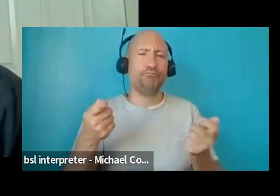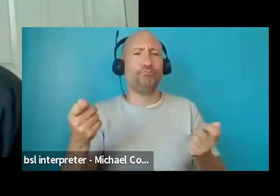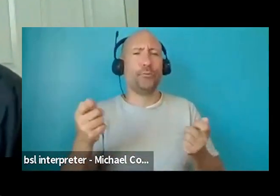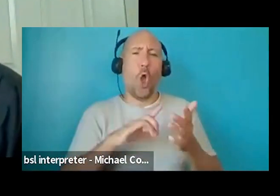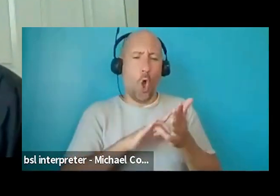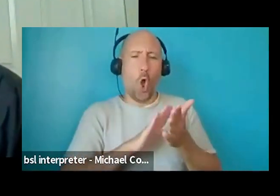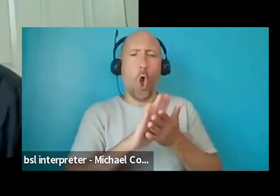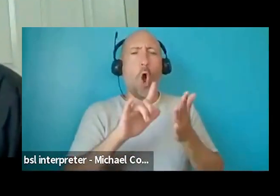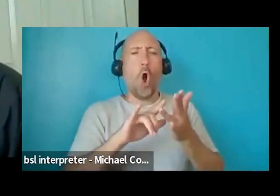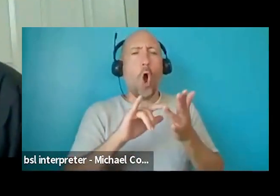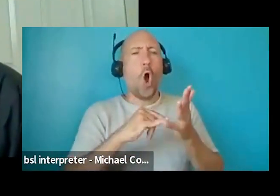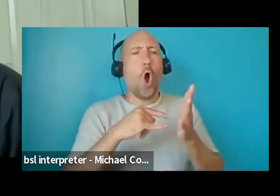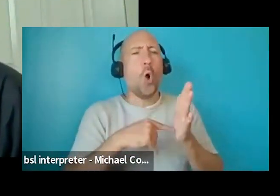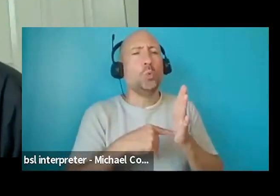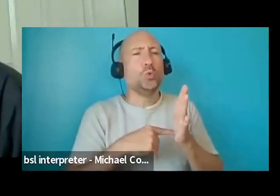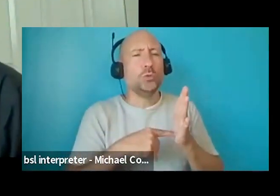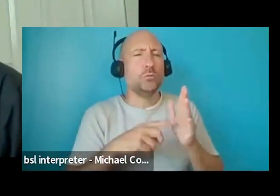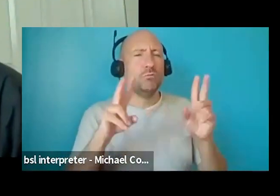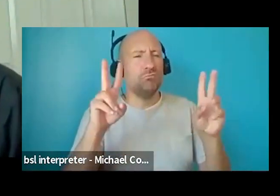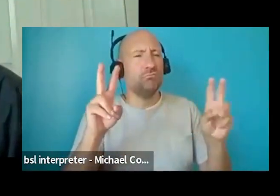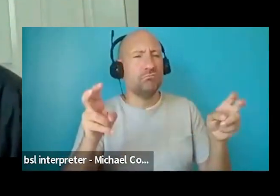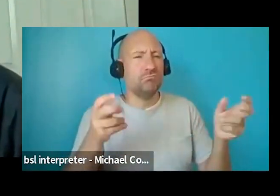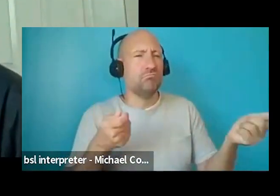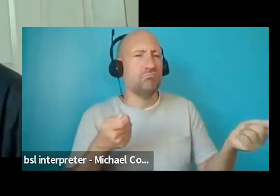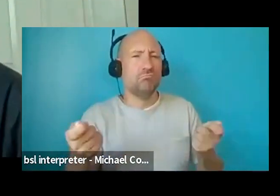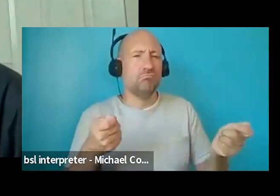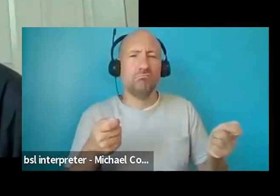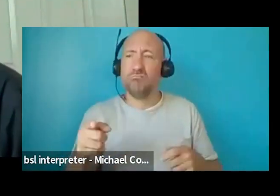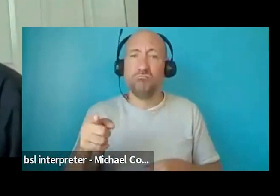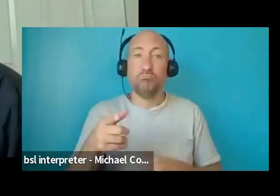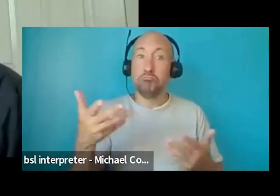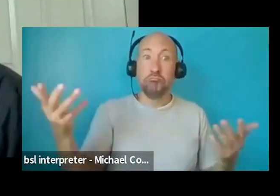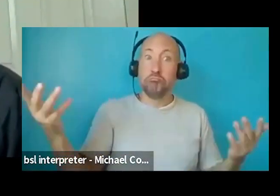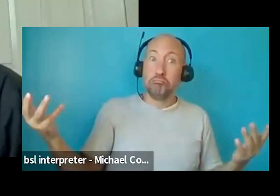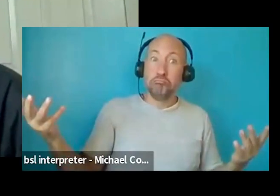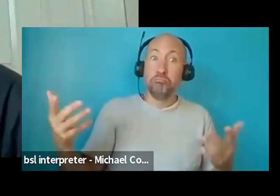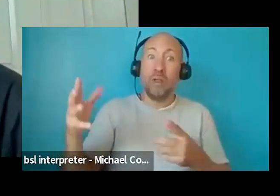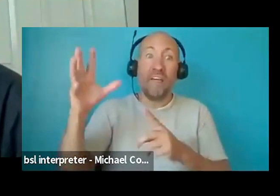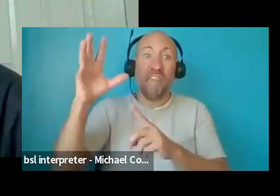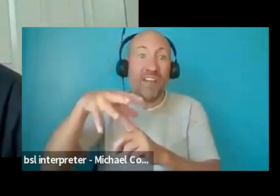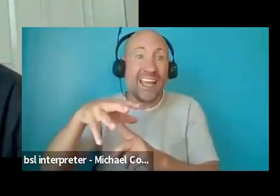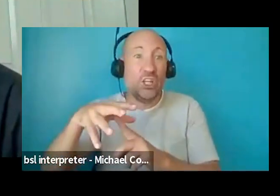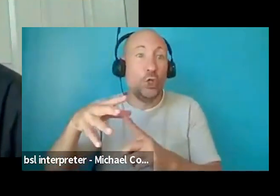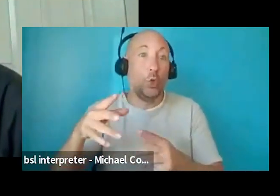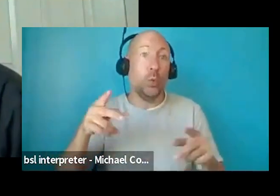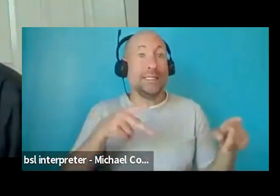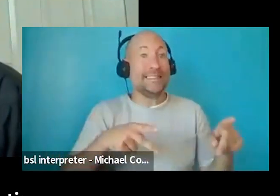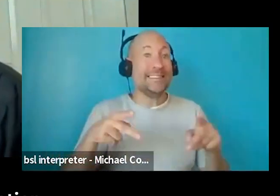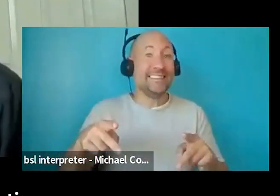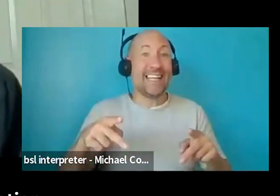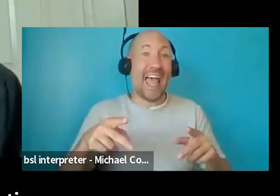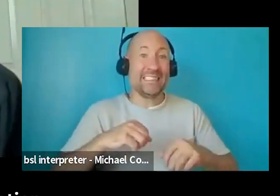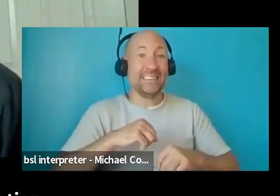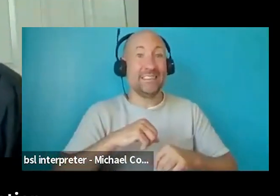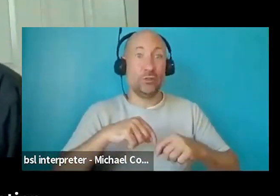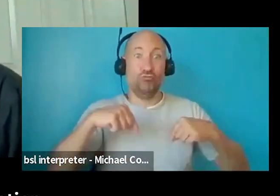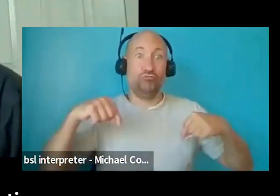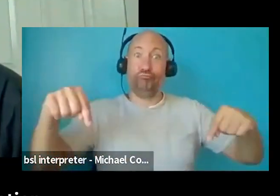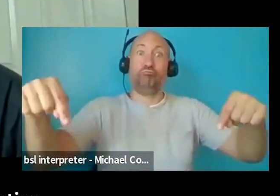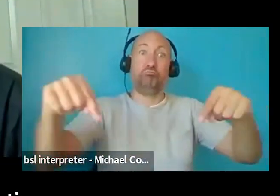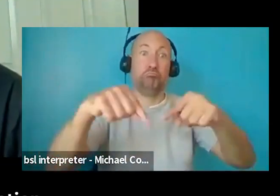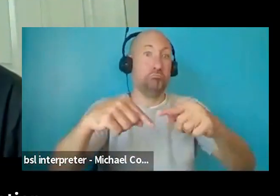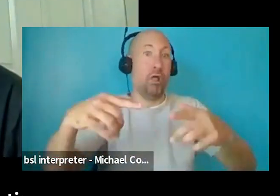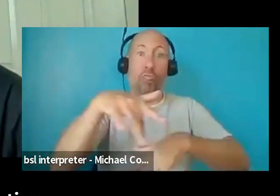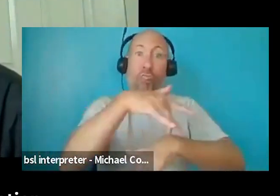alluded to. You know, it can be a venue, of course, like a dance house or a theater, but it could also be an